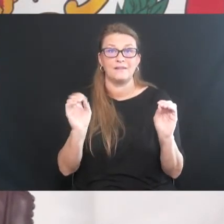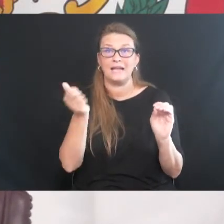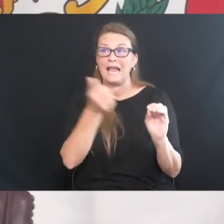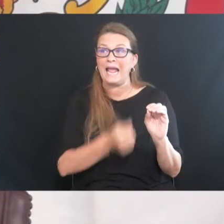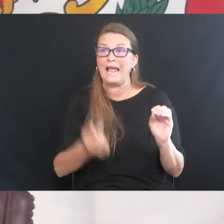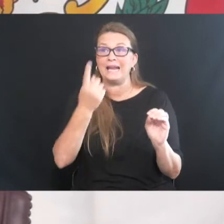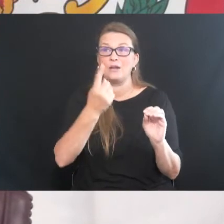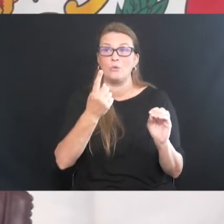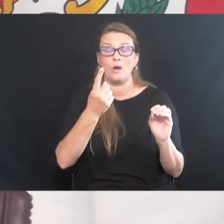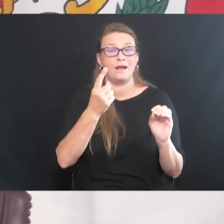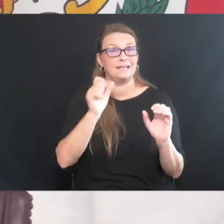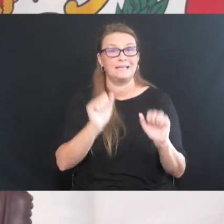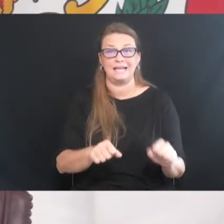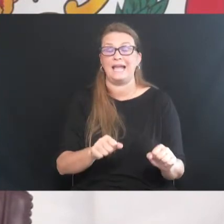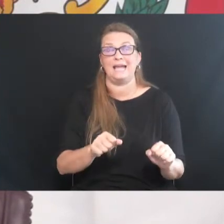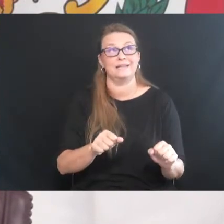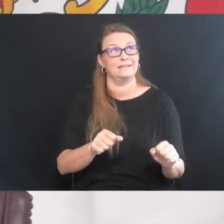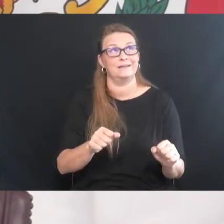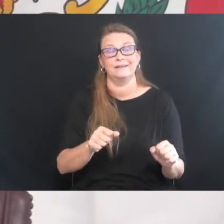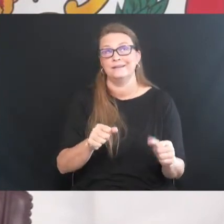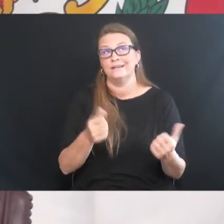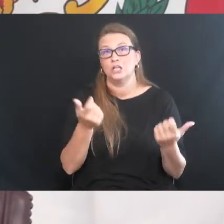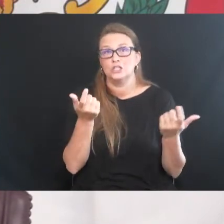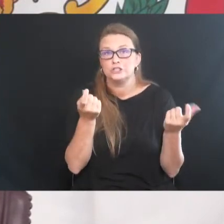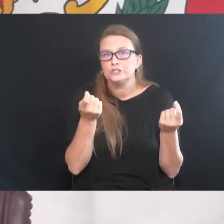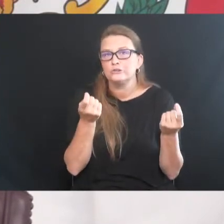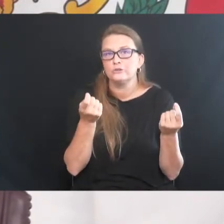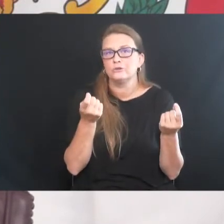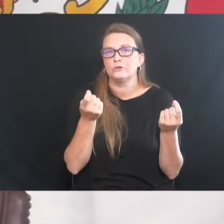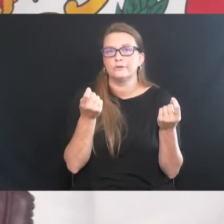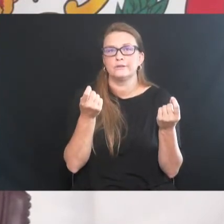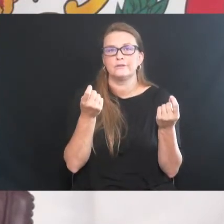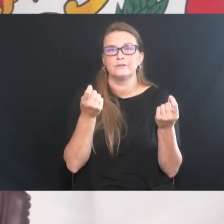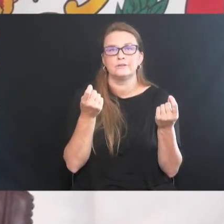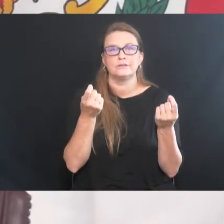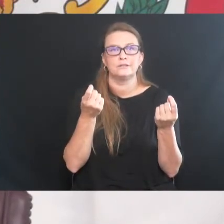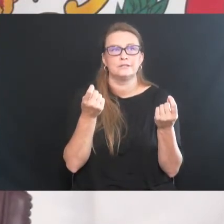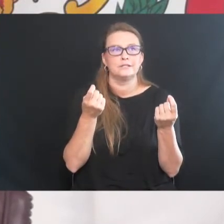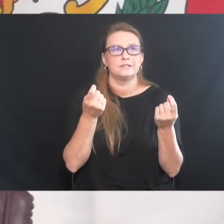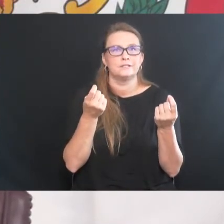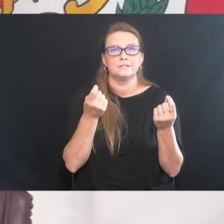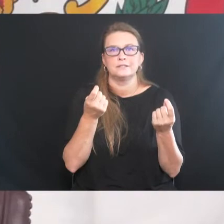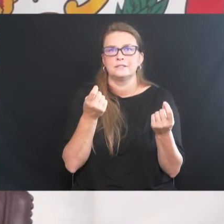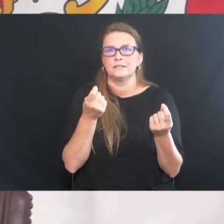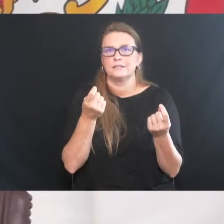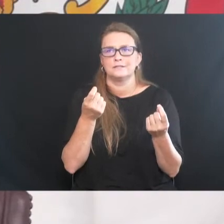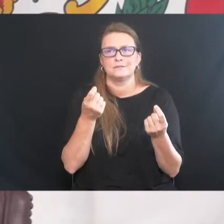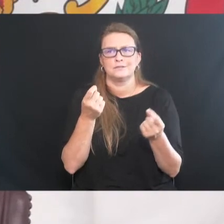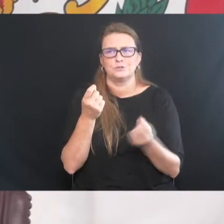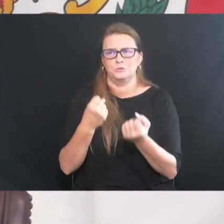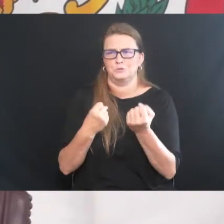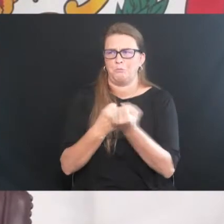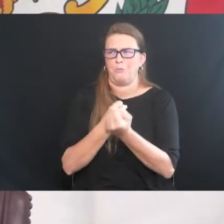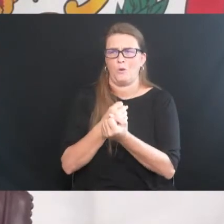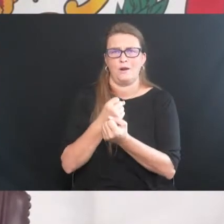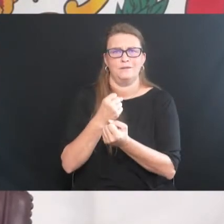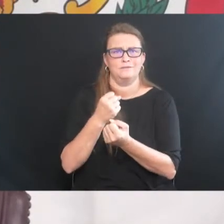possibly condone anybody for committing violent crimes or absolutely,